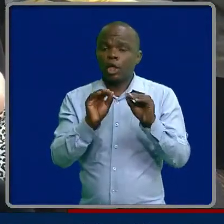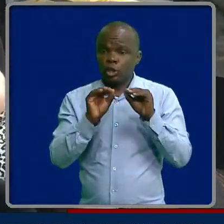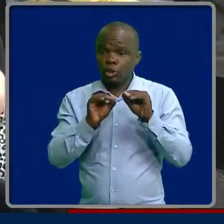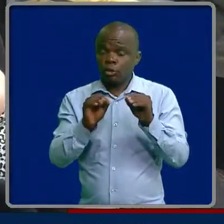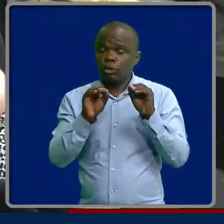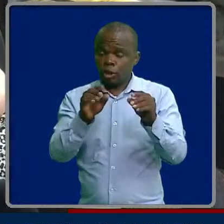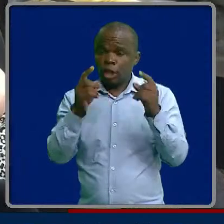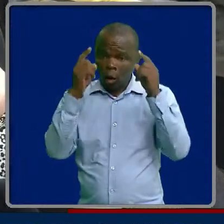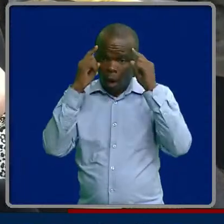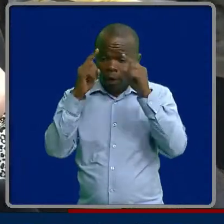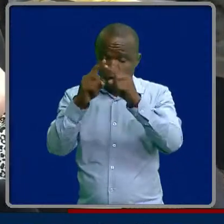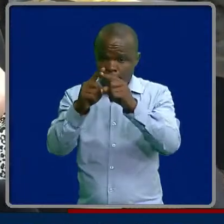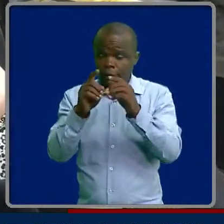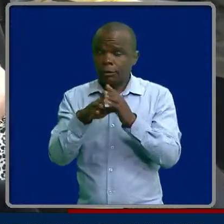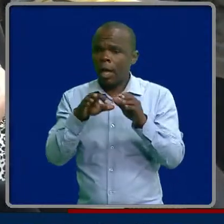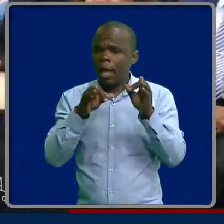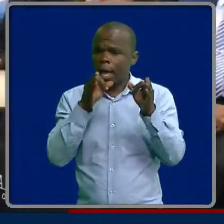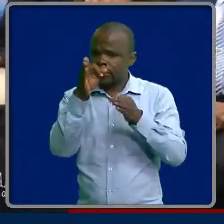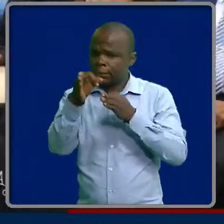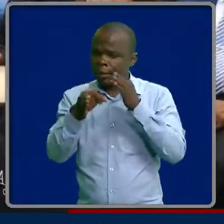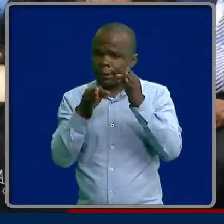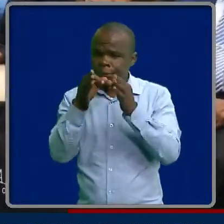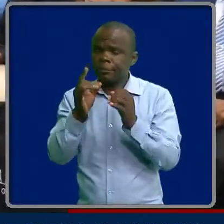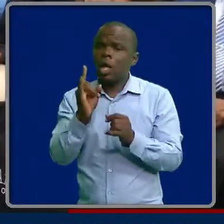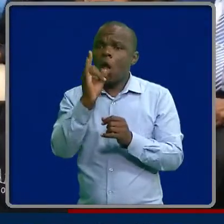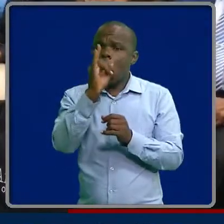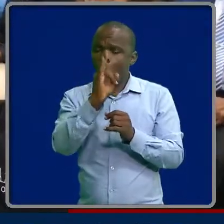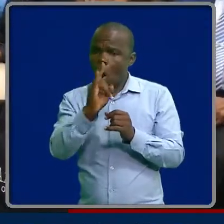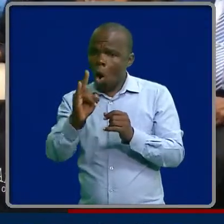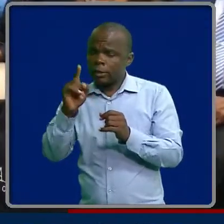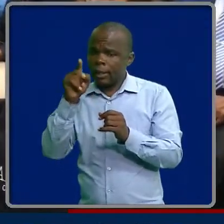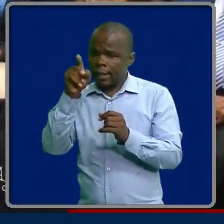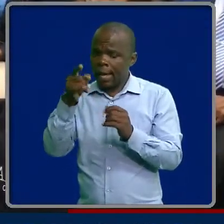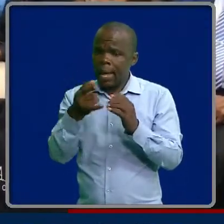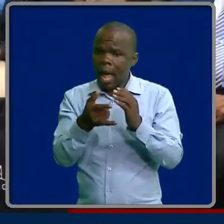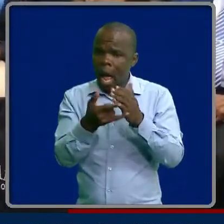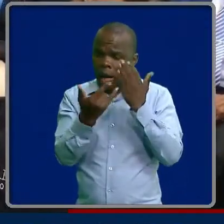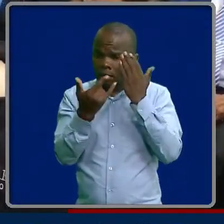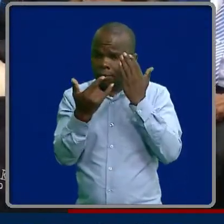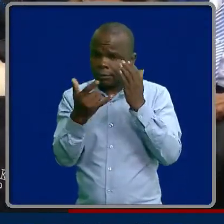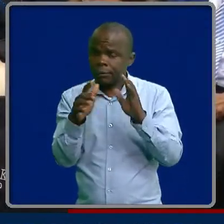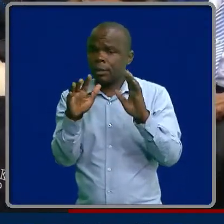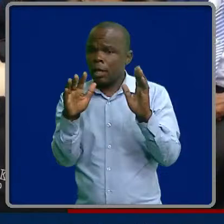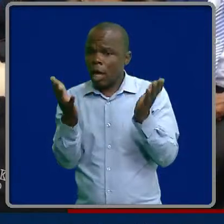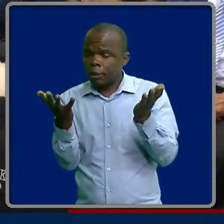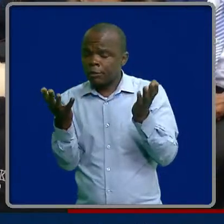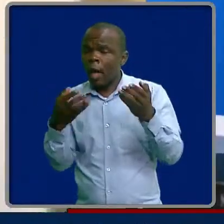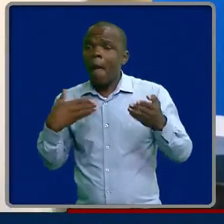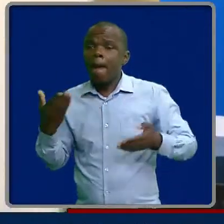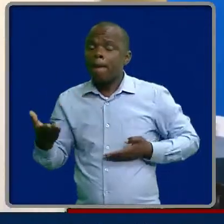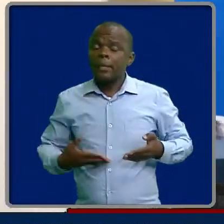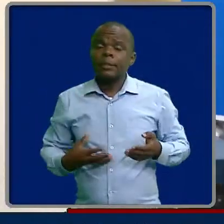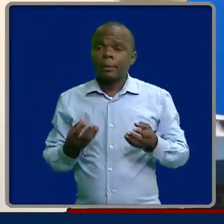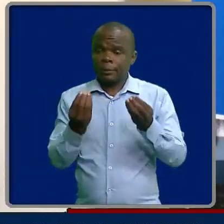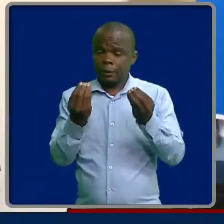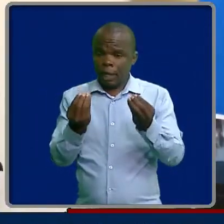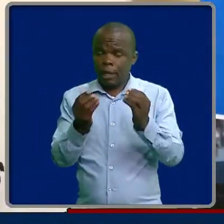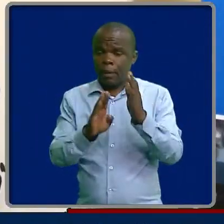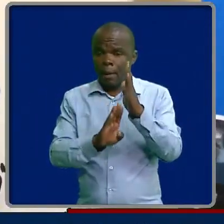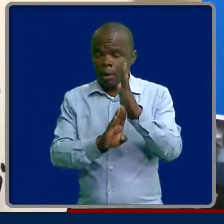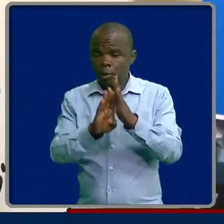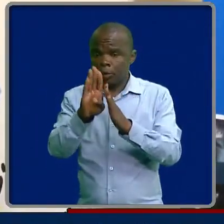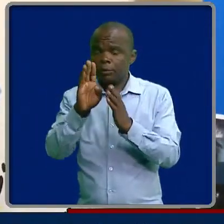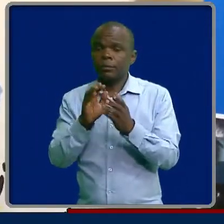conference, highlighted on that a hotel establishment benefits the community in vast ways, including the upscaling of small businesses. You know, a